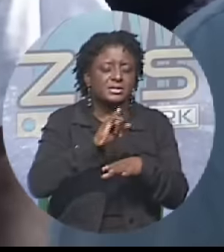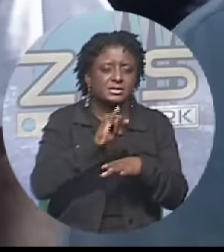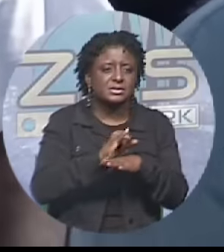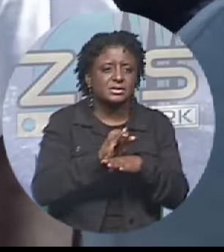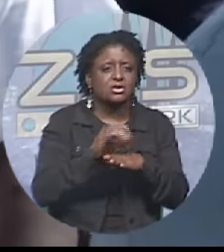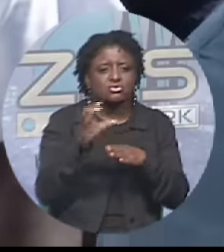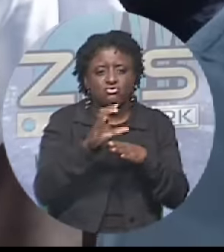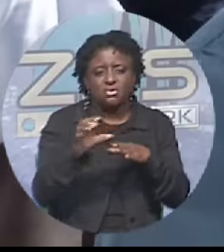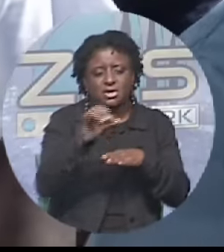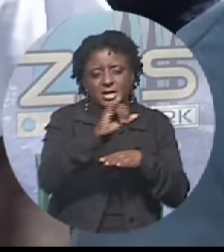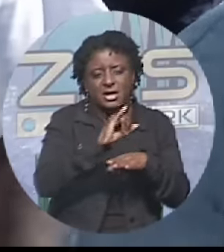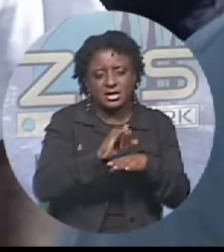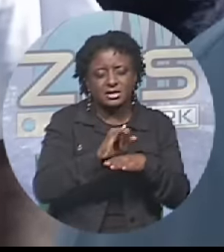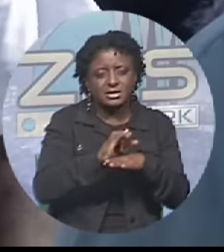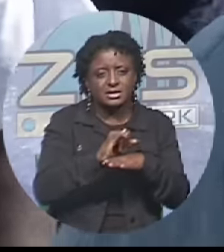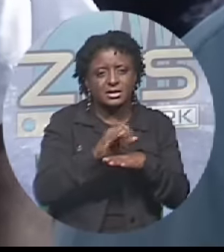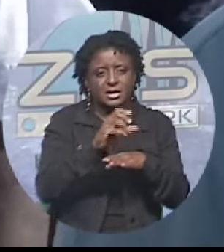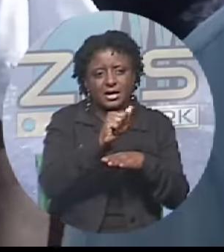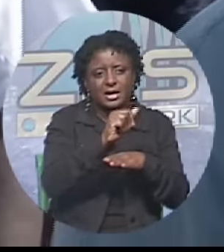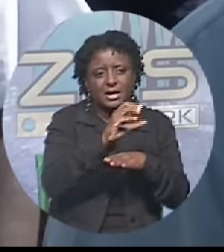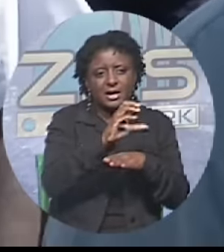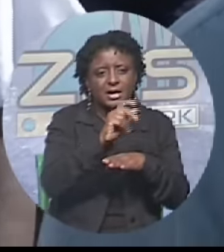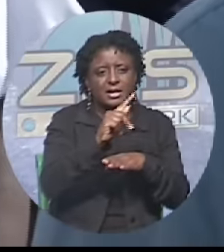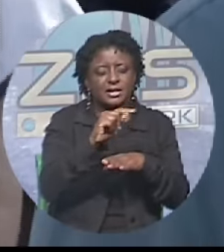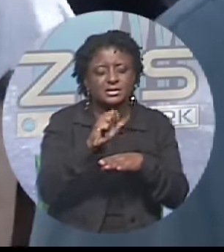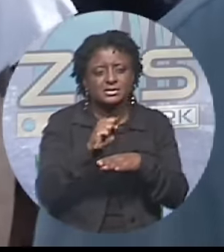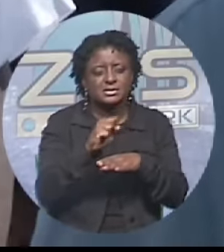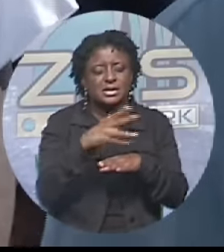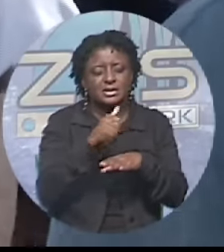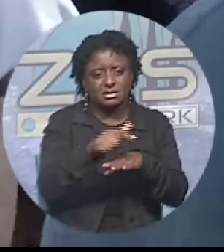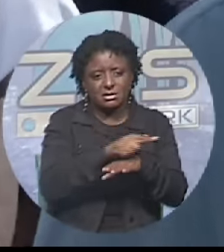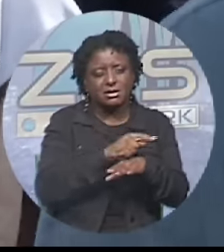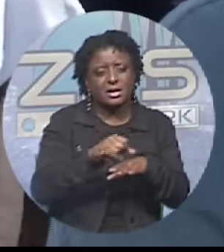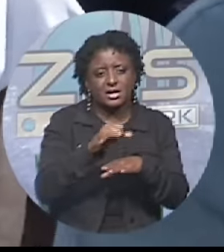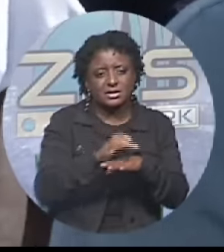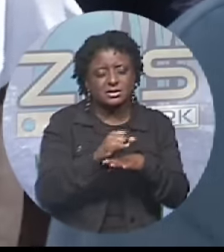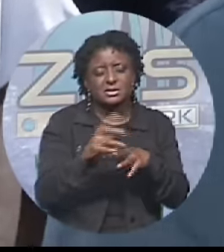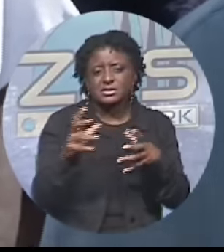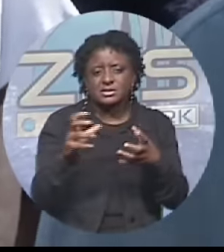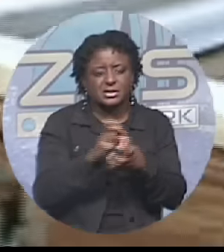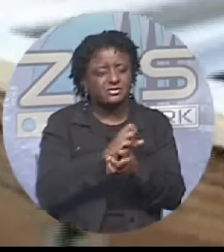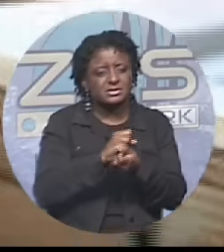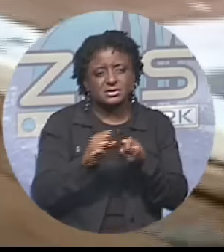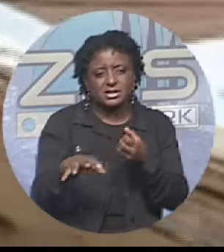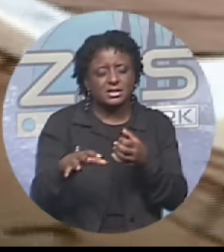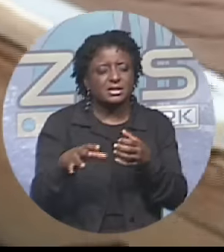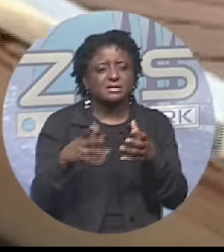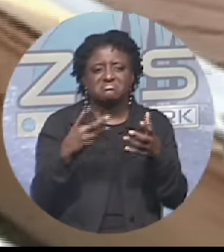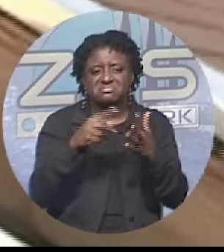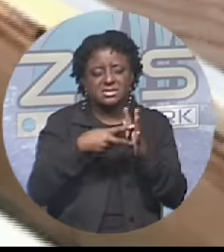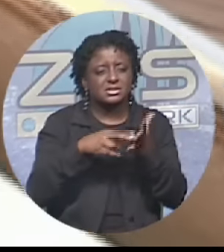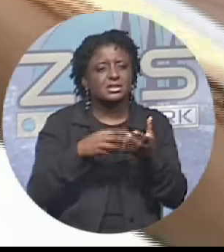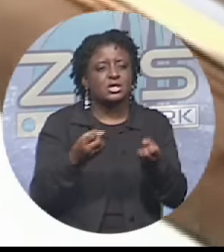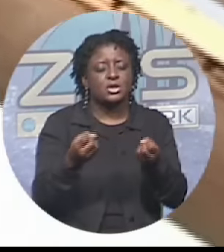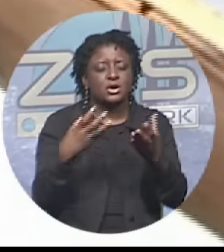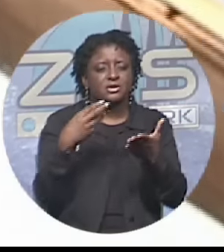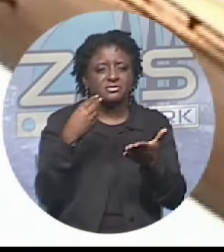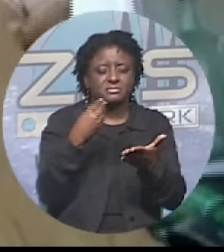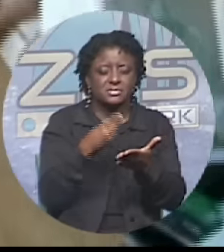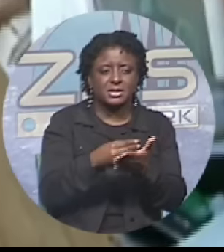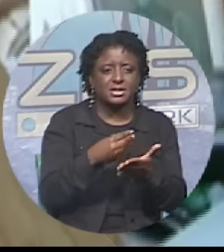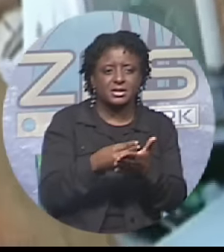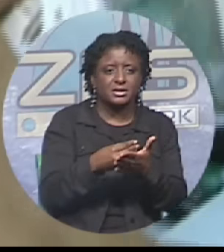been devastated in some parts of it, and that means a lot of money. Then there's a personal loss of these